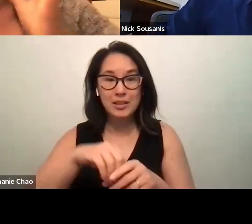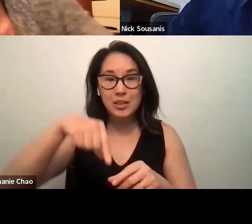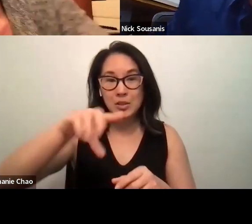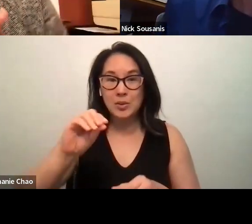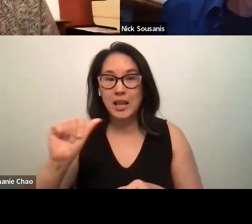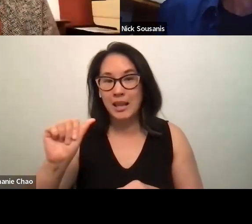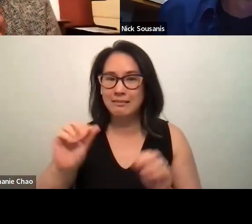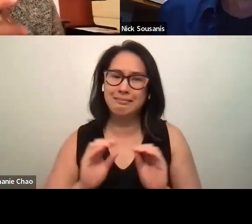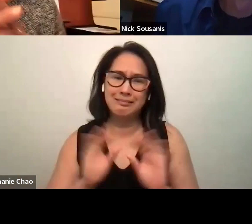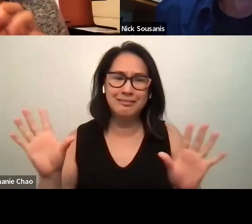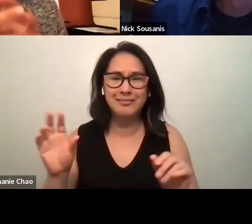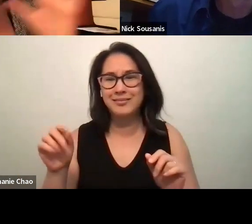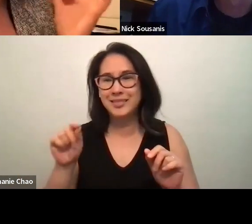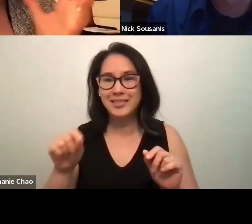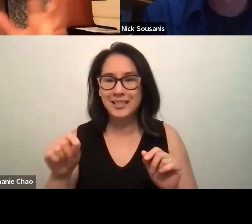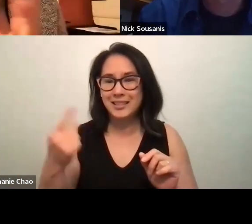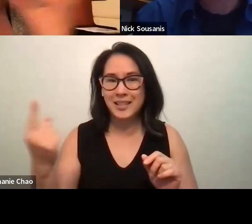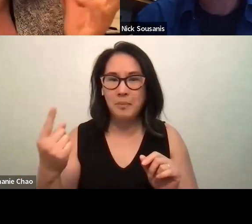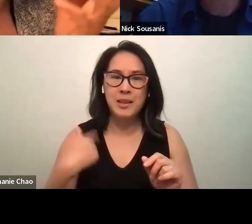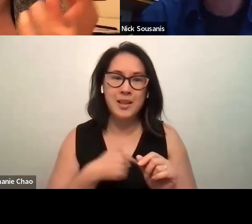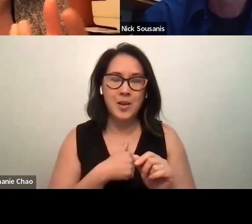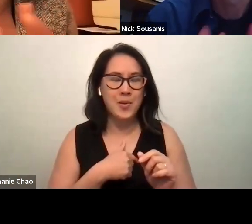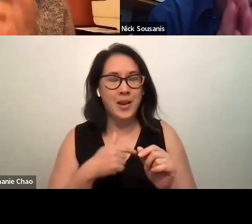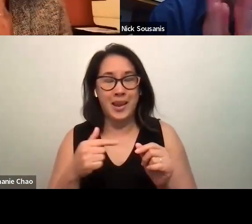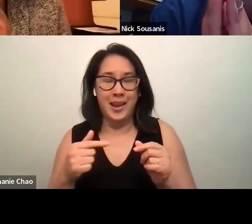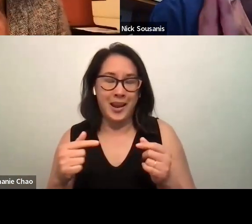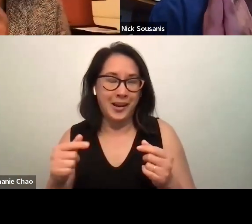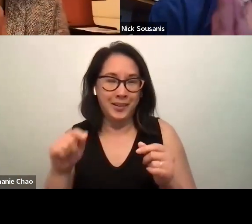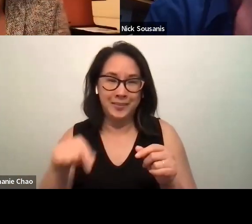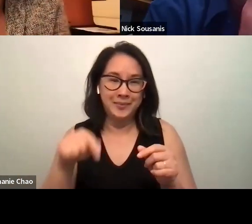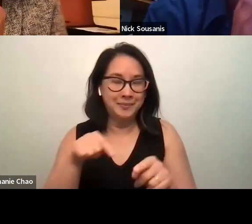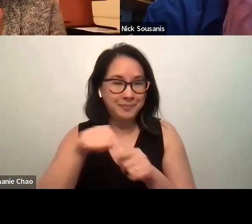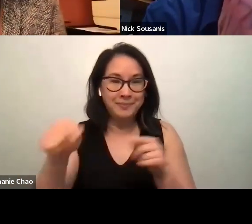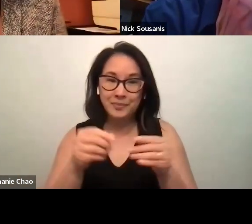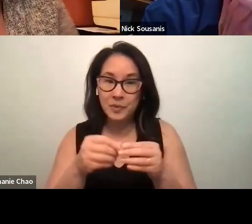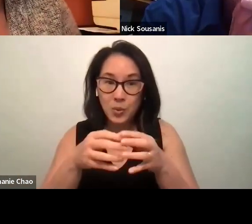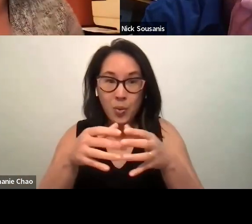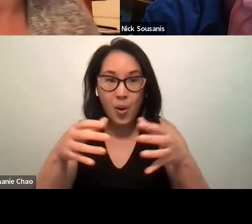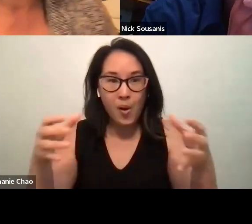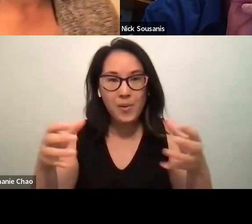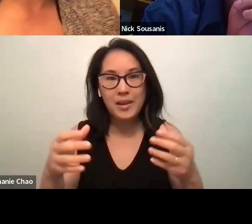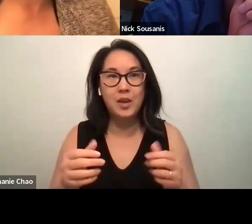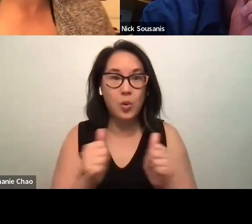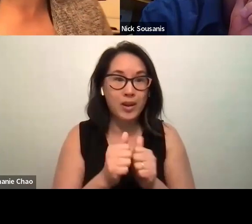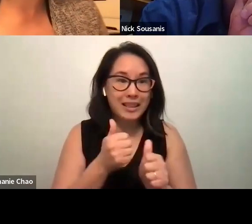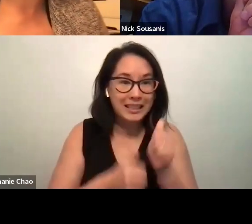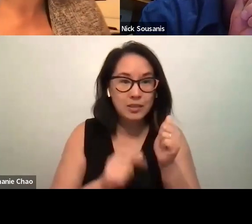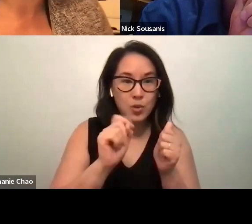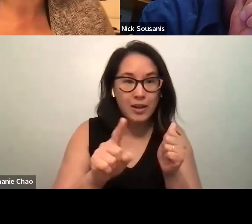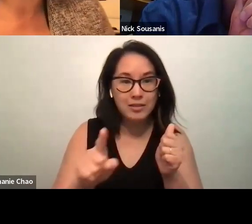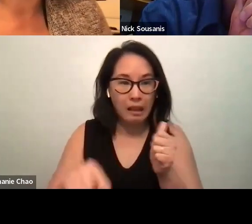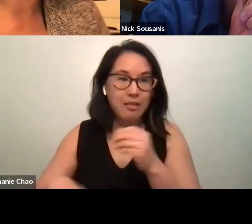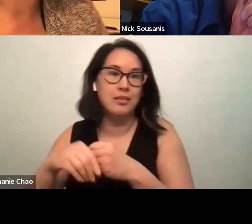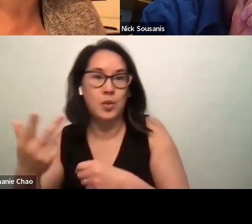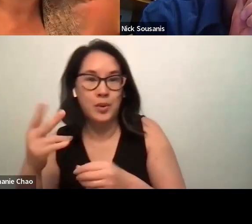just so clear that like this is just something that's growing, and with every question comes 3 more, which is just a